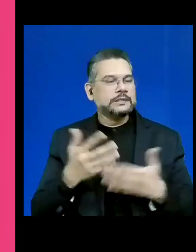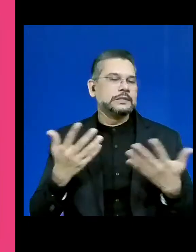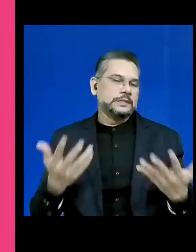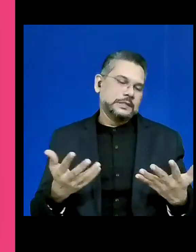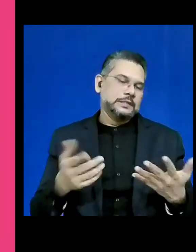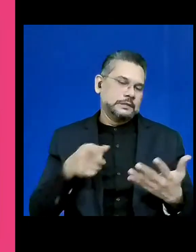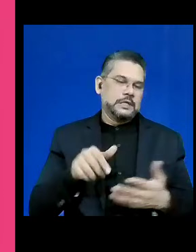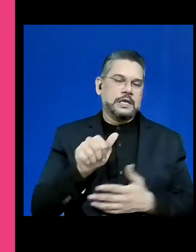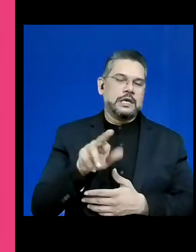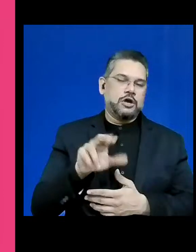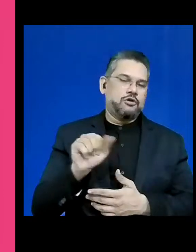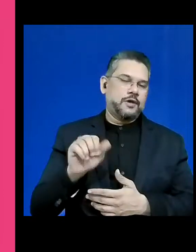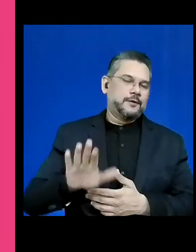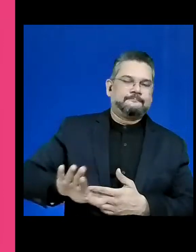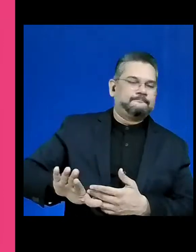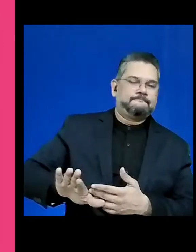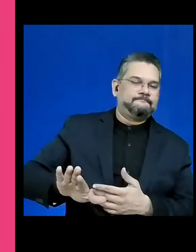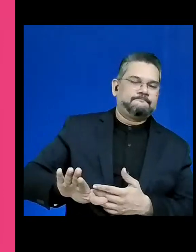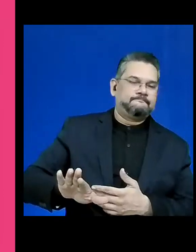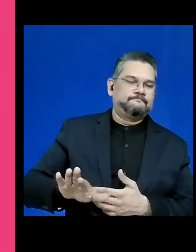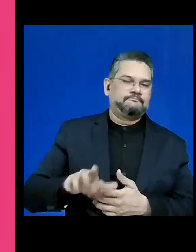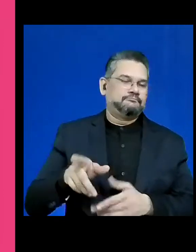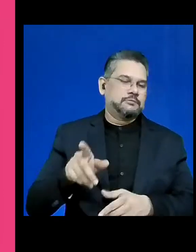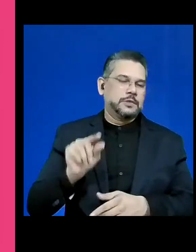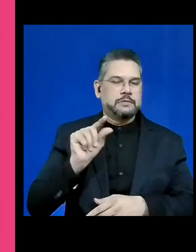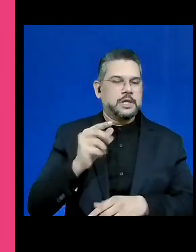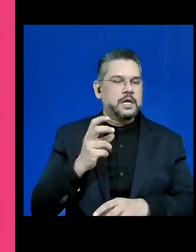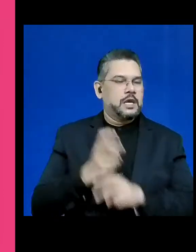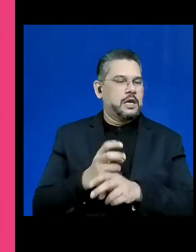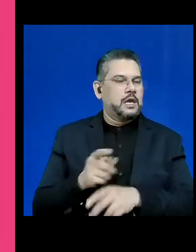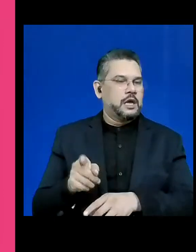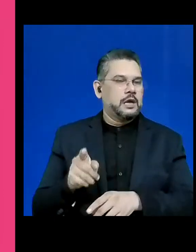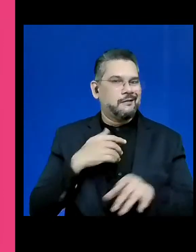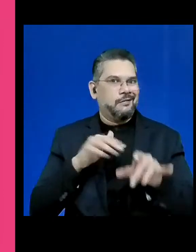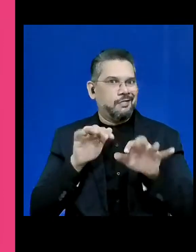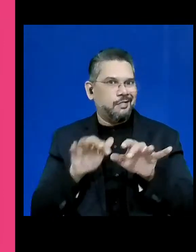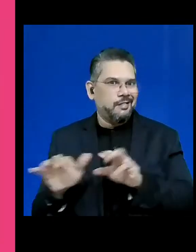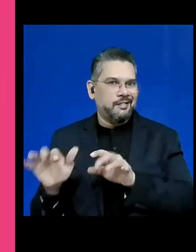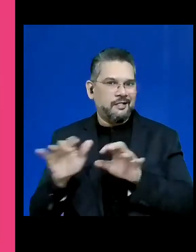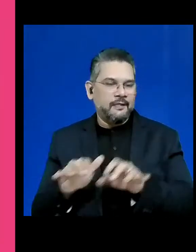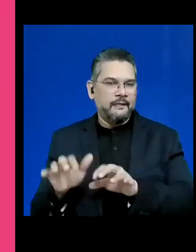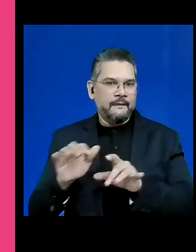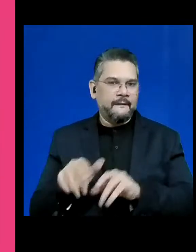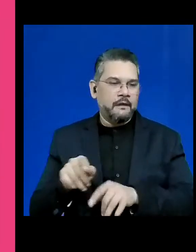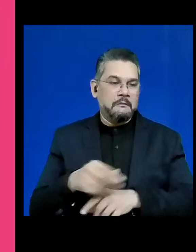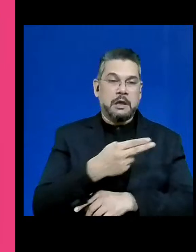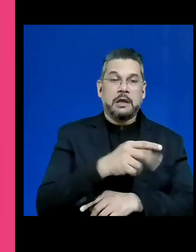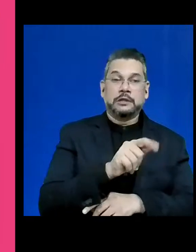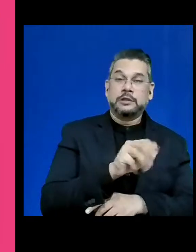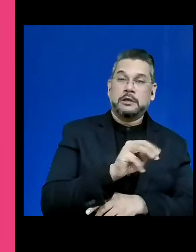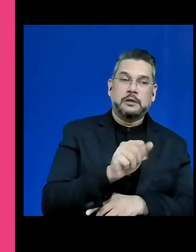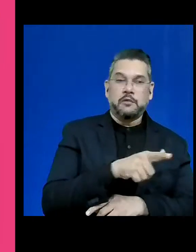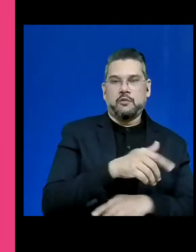ARIA. Is much more difficult to code, because in HTML gives you quite a bit of